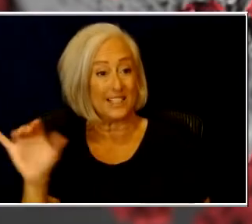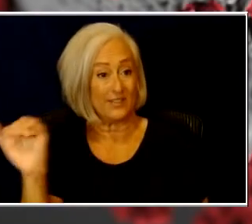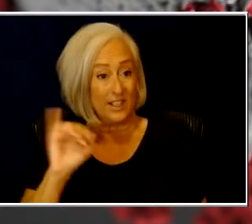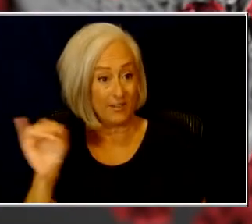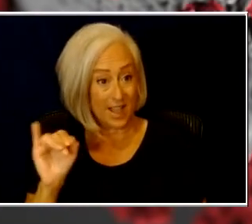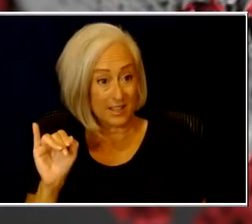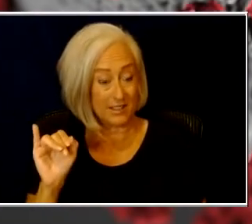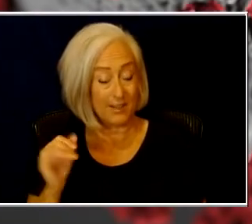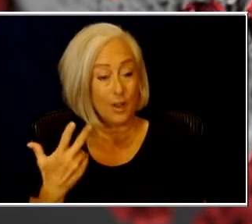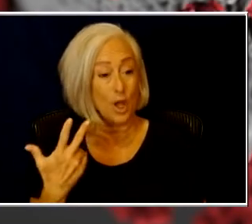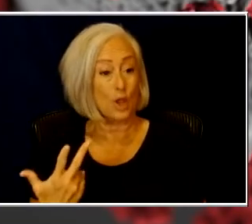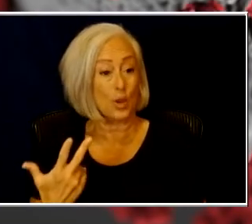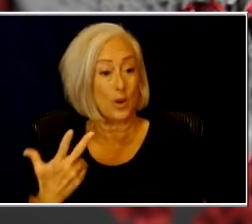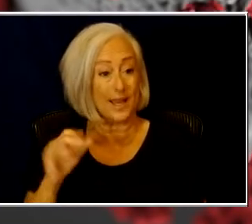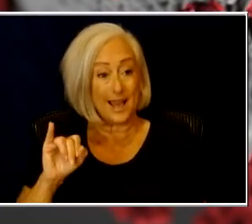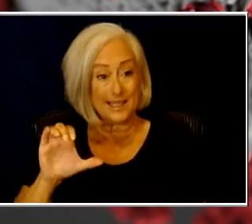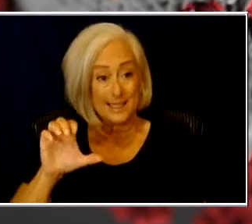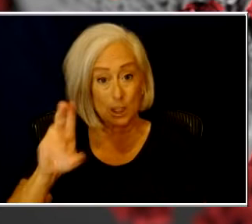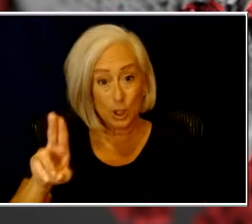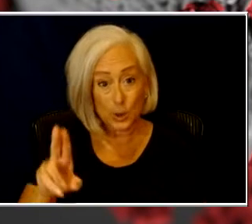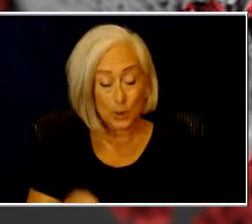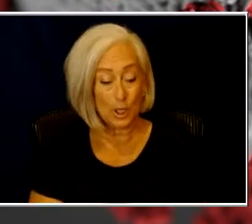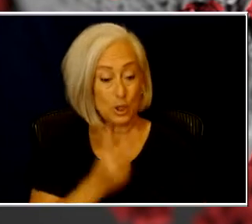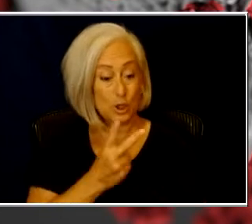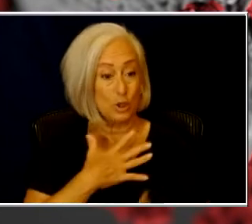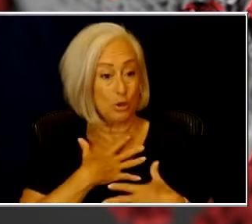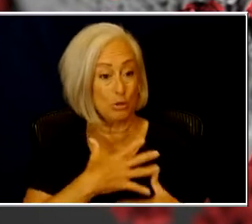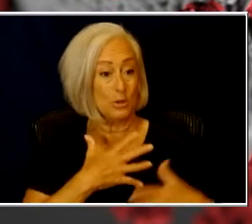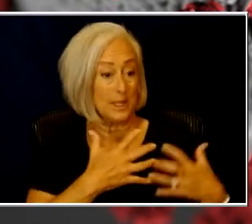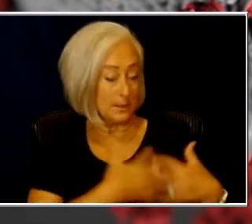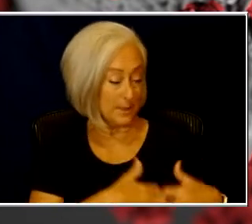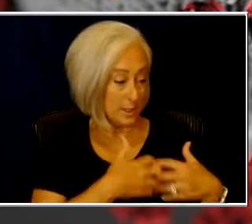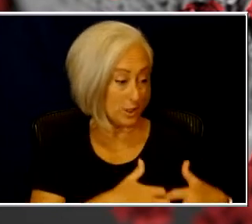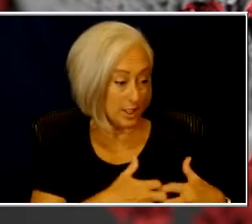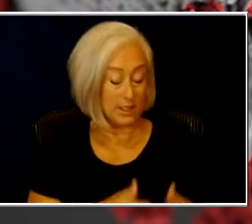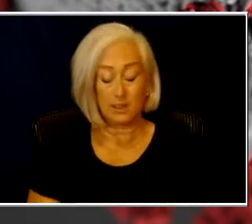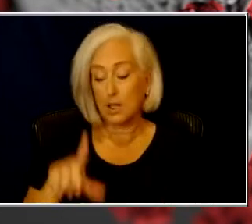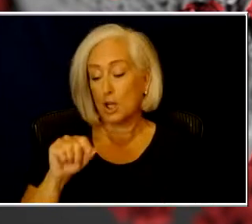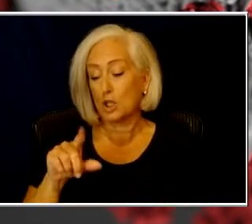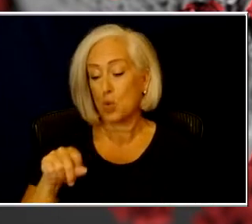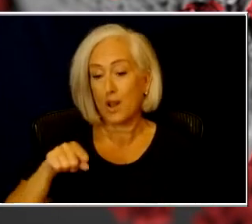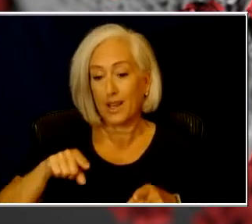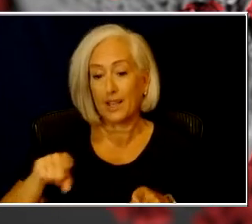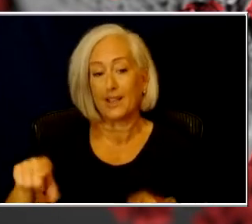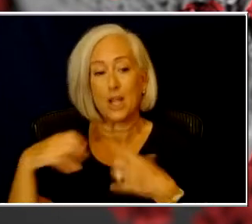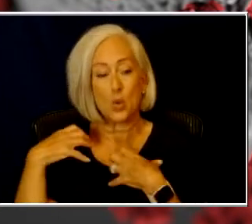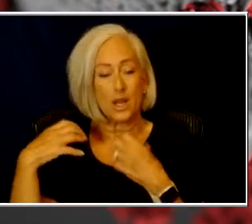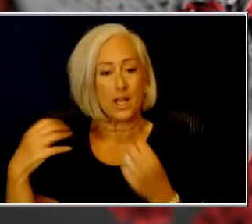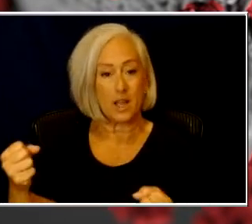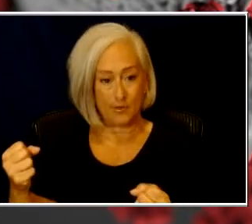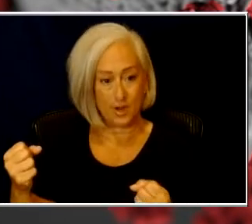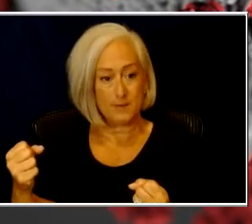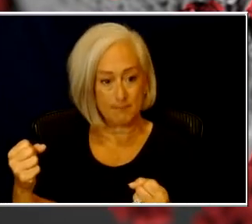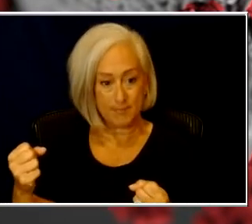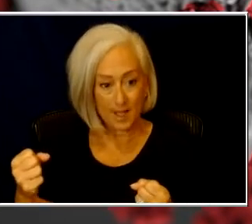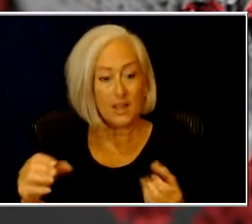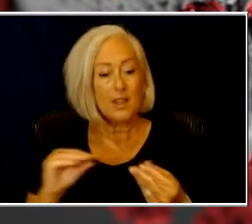ICU and 2 on the ventilator. We still have 20 in that recovery period as well. So our numbers are holding fairly